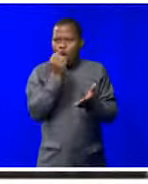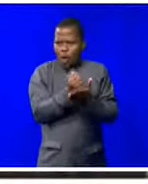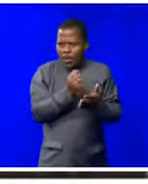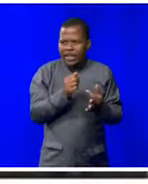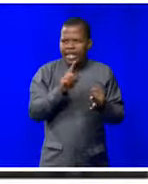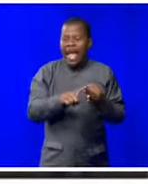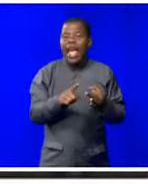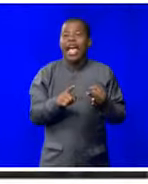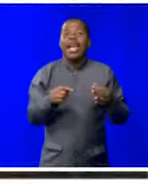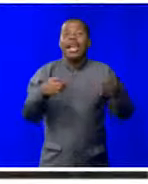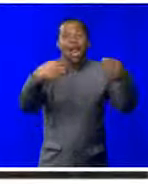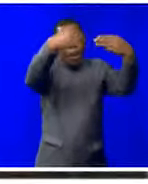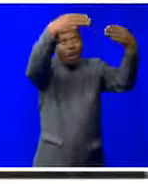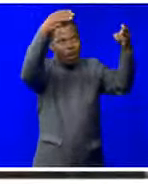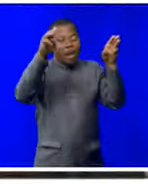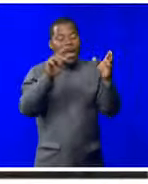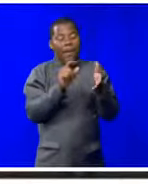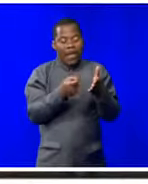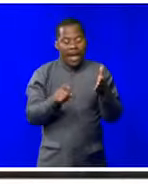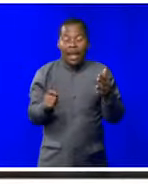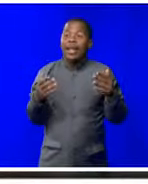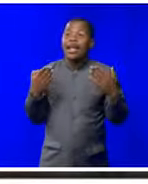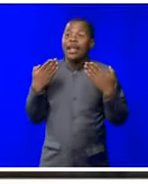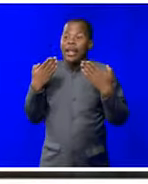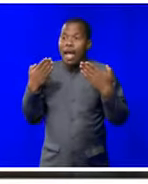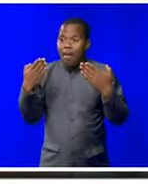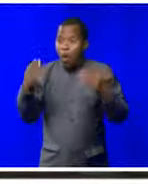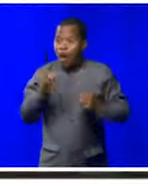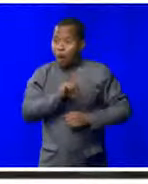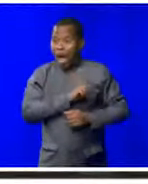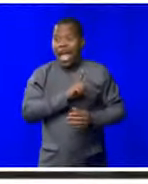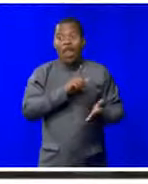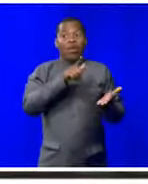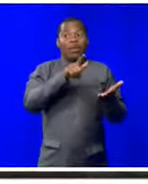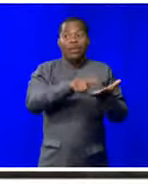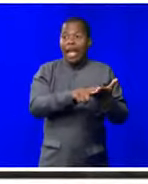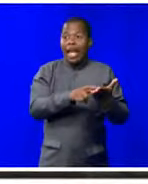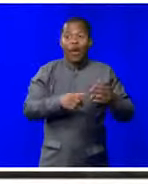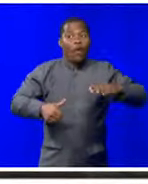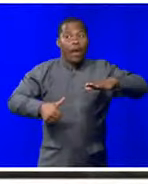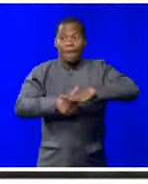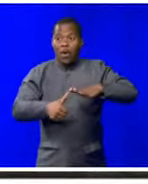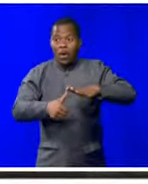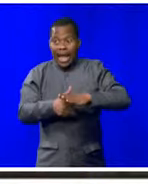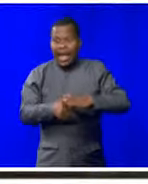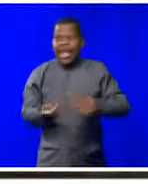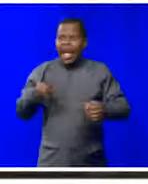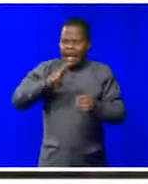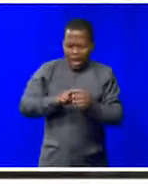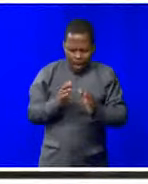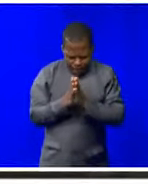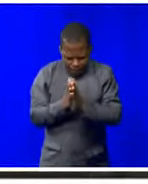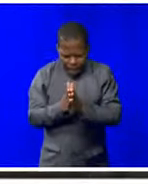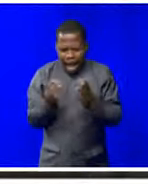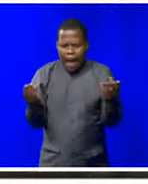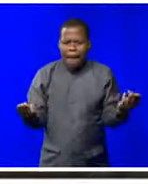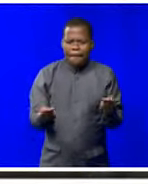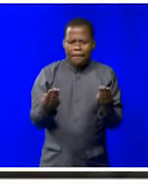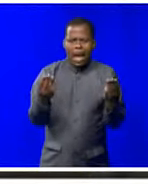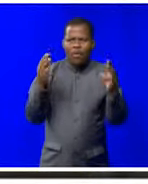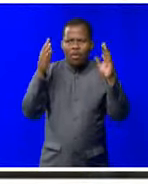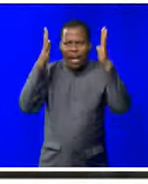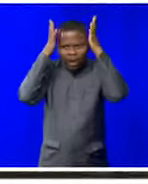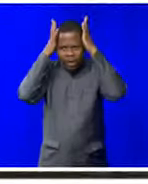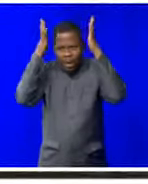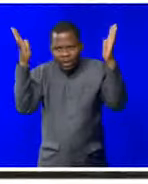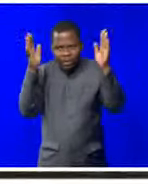msebenzi ube yimpumelelo imsebenzi lemihle le. Umuntu lathandazayo ukuthi sive semaswati siyibone bomcoka bayo siubone